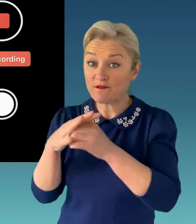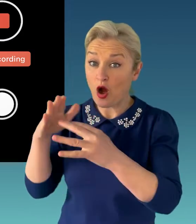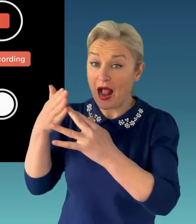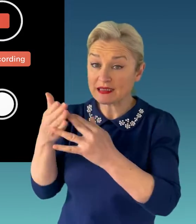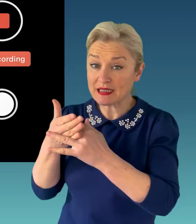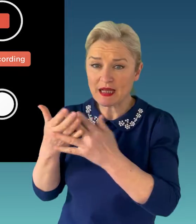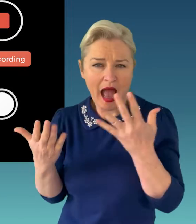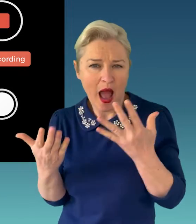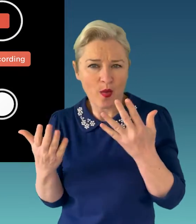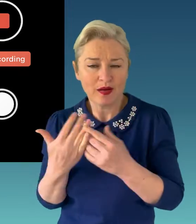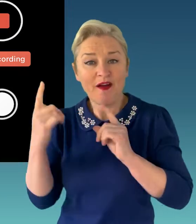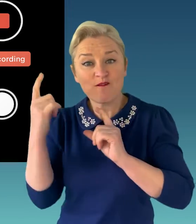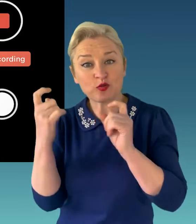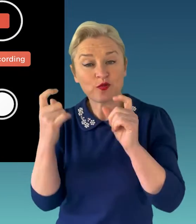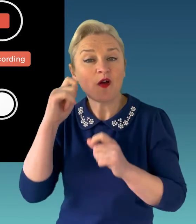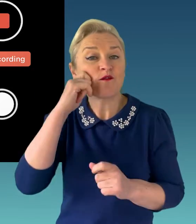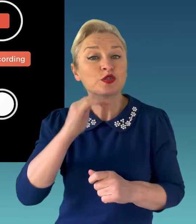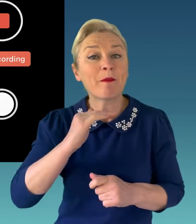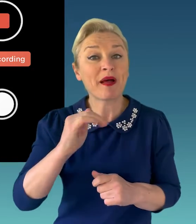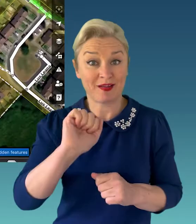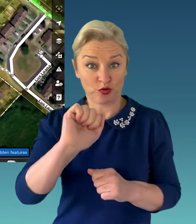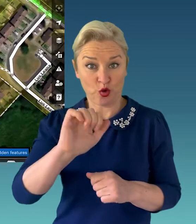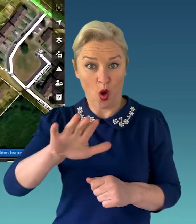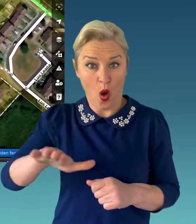taking photos of footpaths in your area.